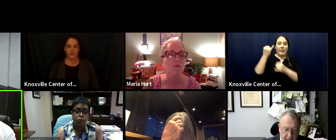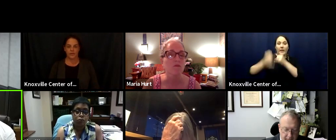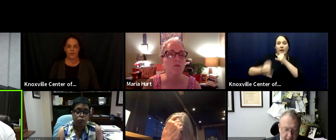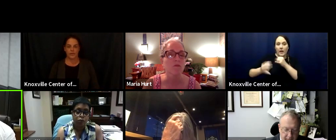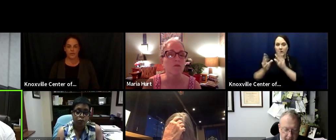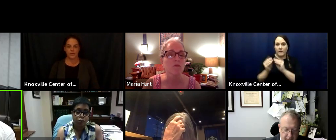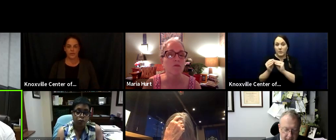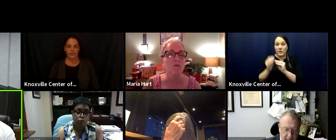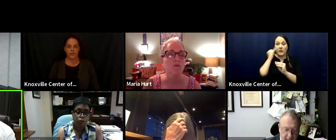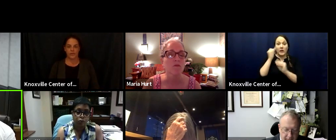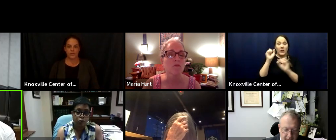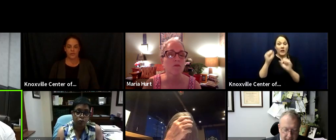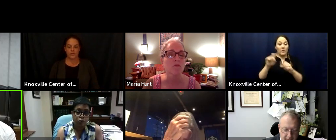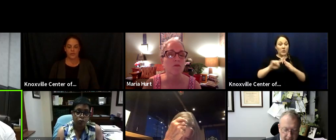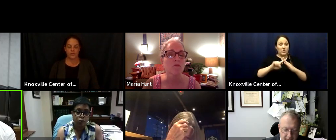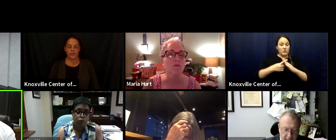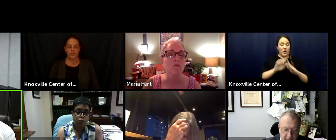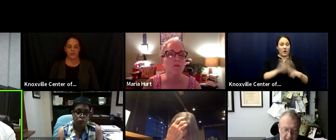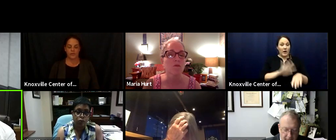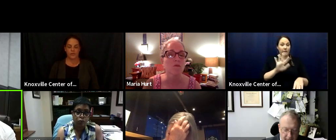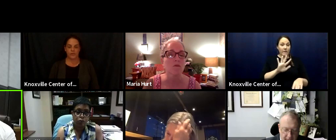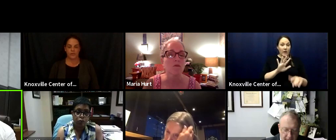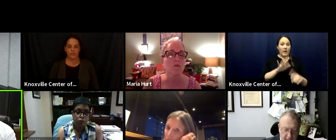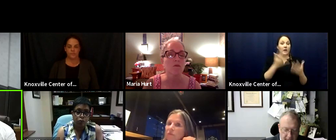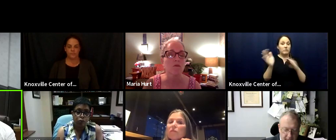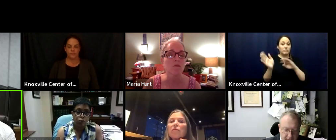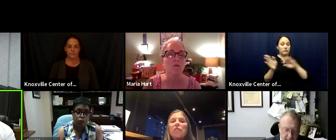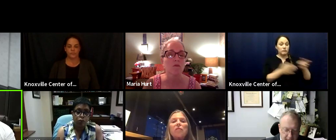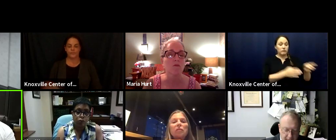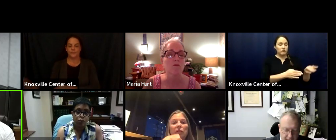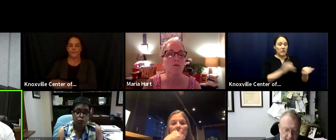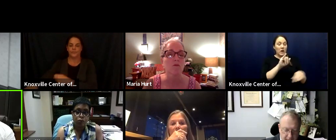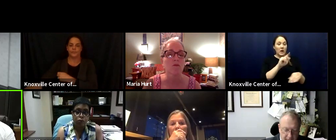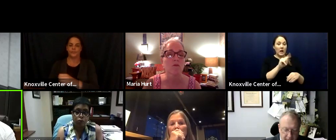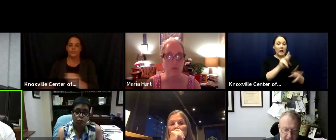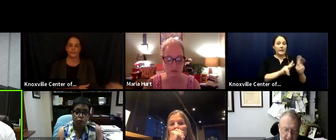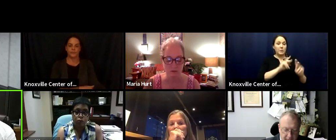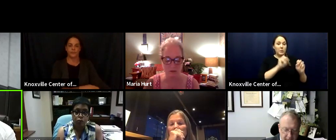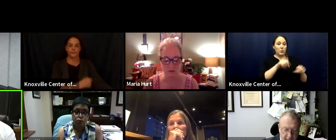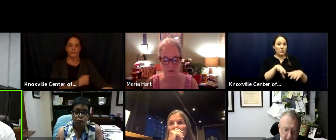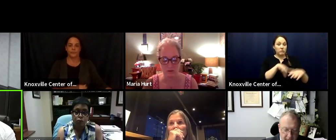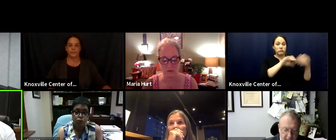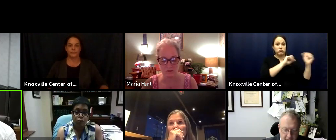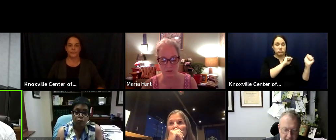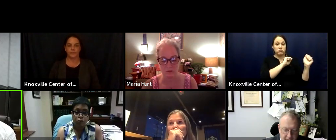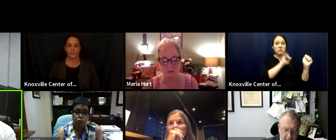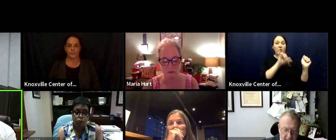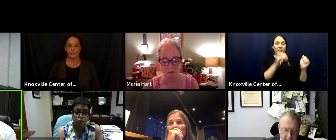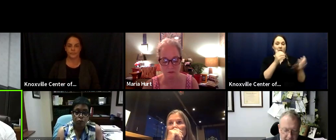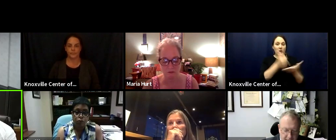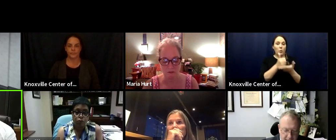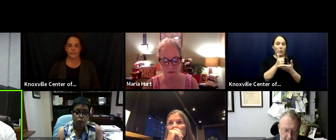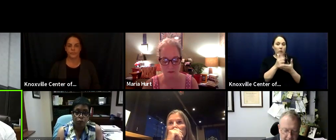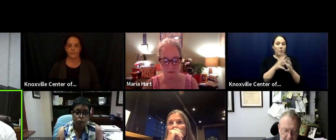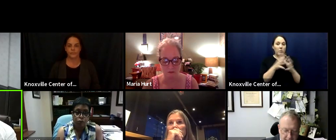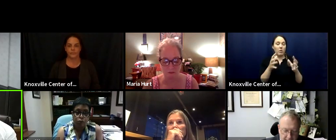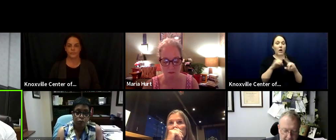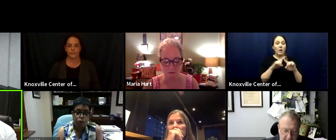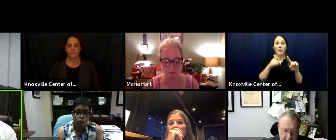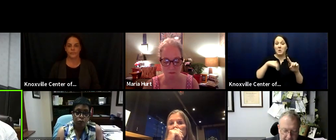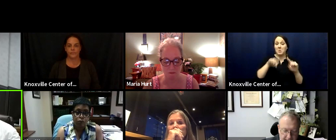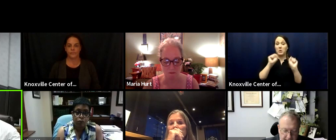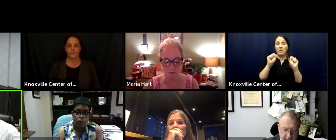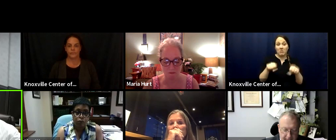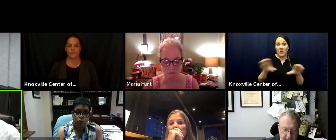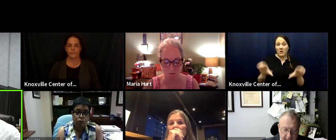start of 5 p.m. and get it out of the way so that our IT people and other folks can go, that would be helpful, but we could certainly do it.